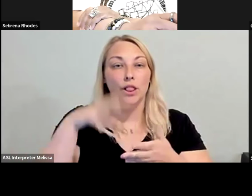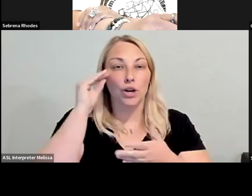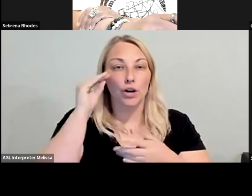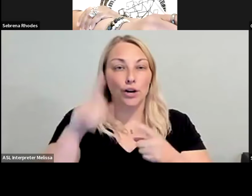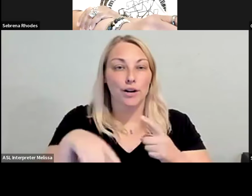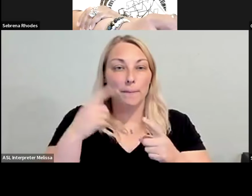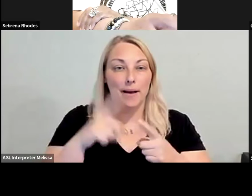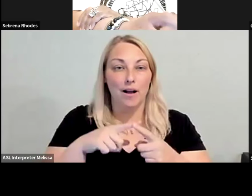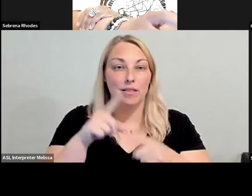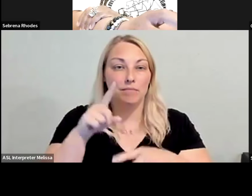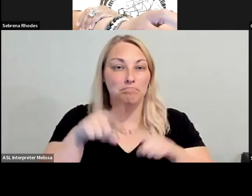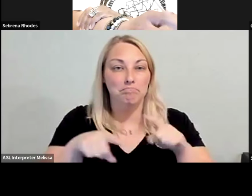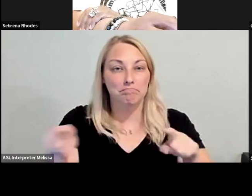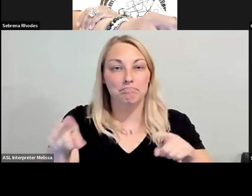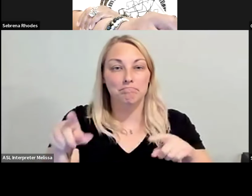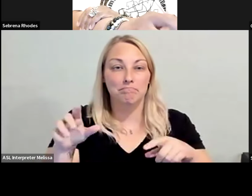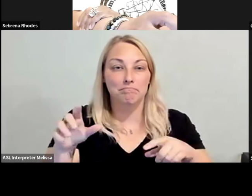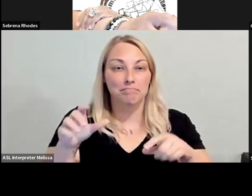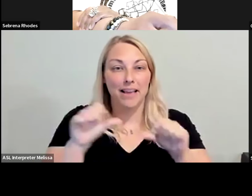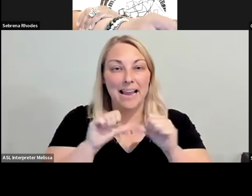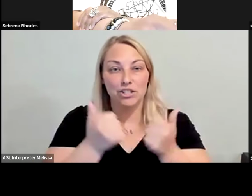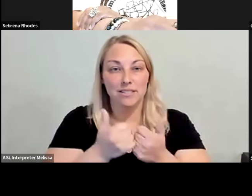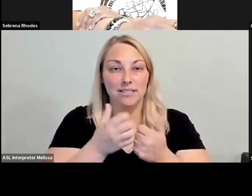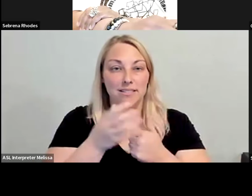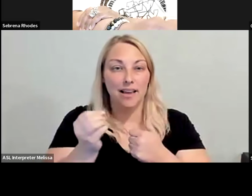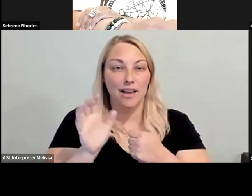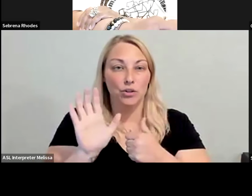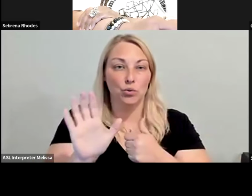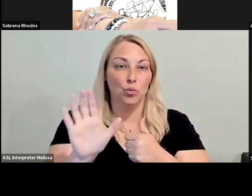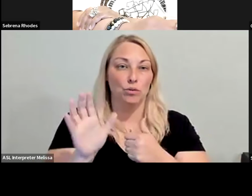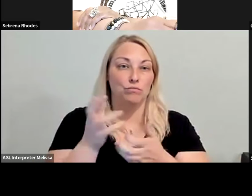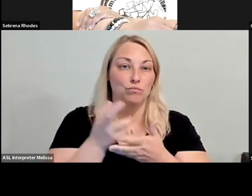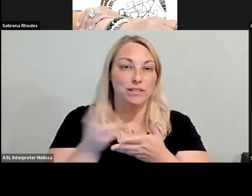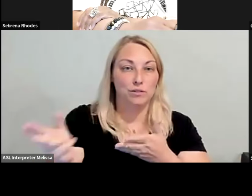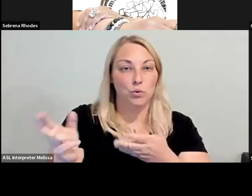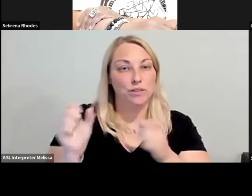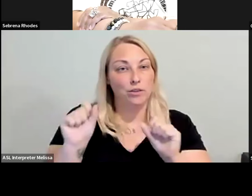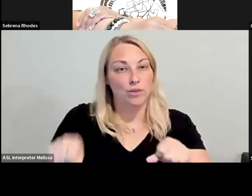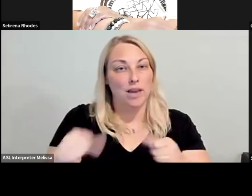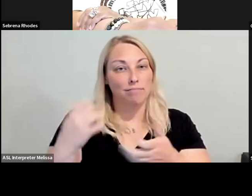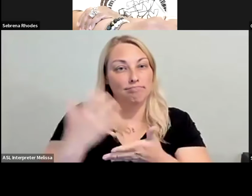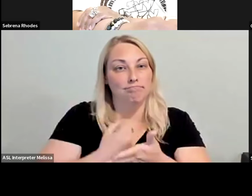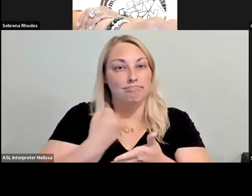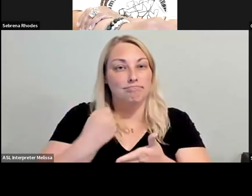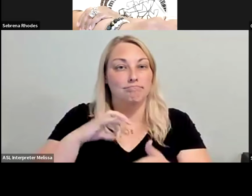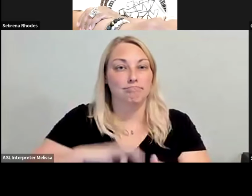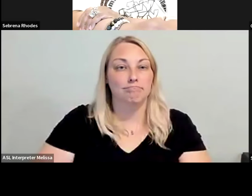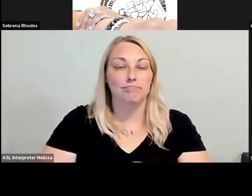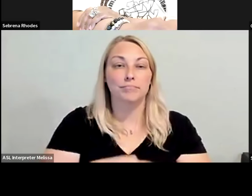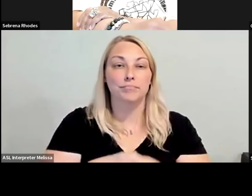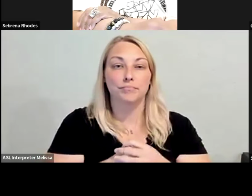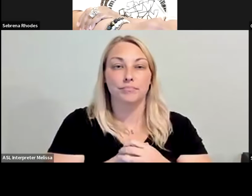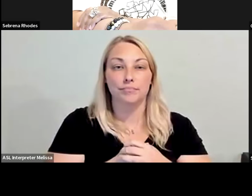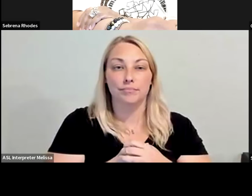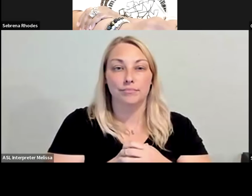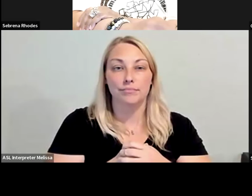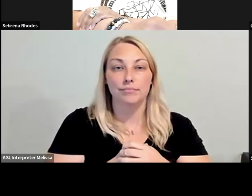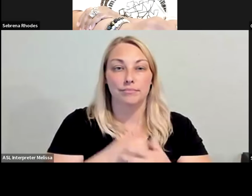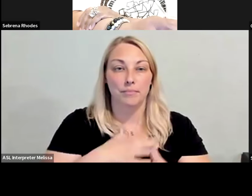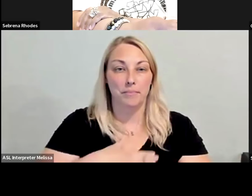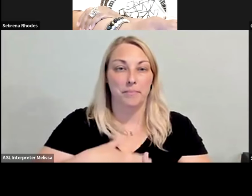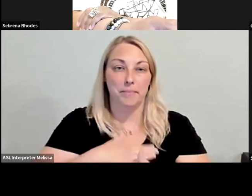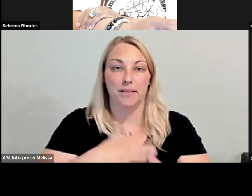various agencies and the resources that you have at your disposal as a resident. Please tell everybody